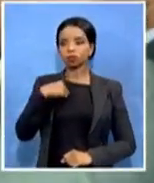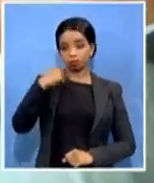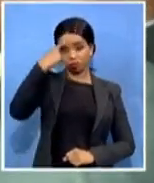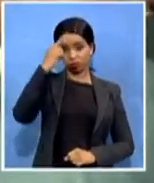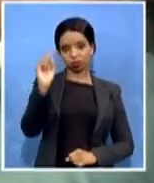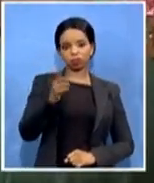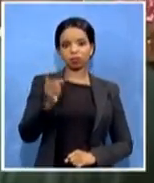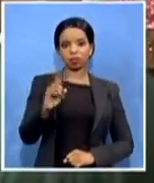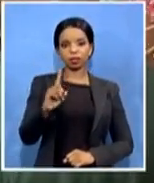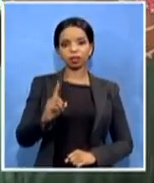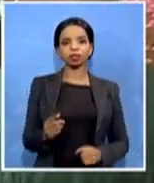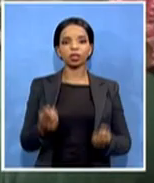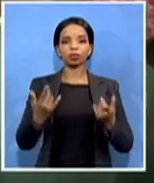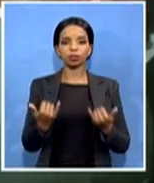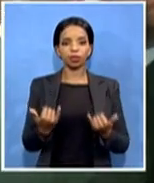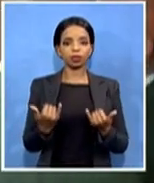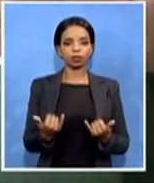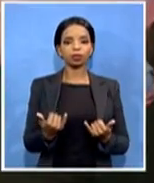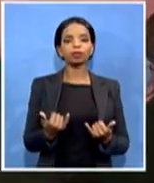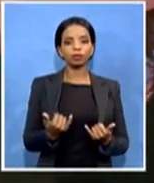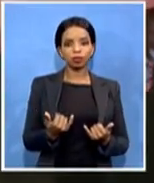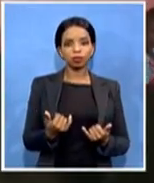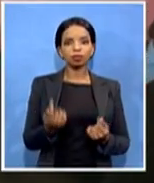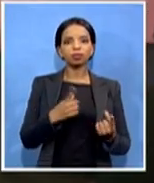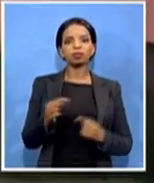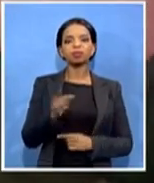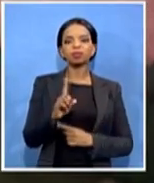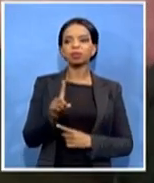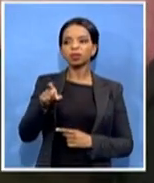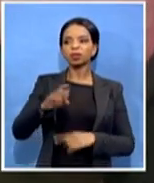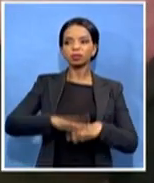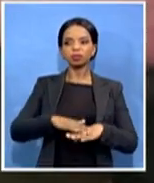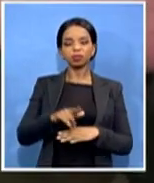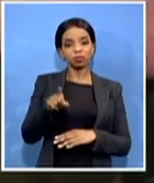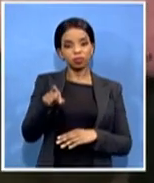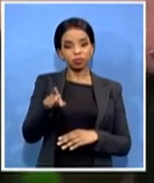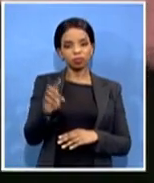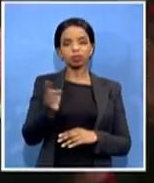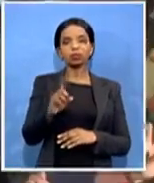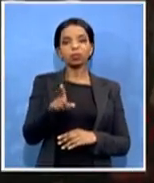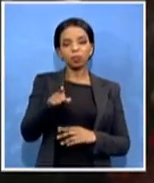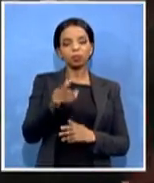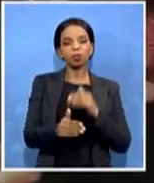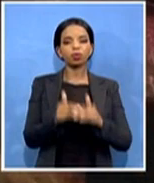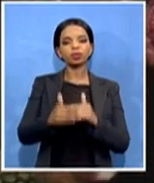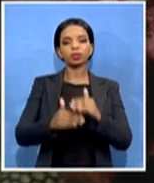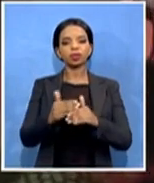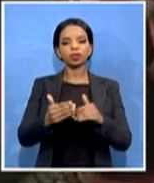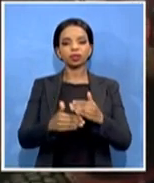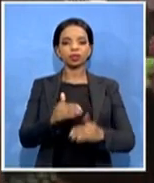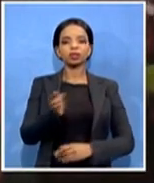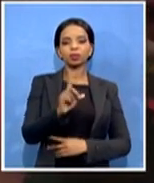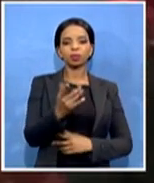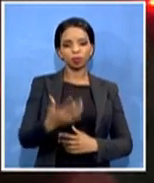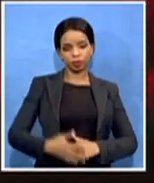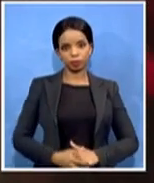with authority on that one, on what was the process and so on. Mm-hmm. As the head of government,